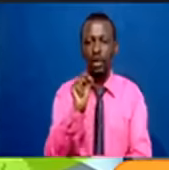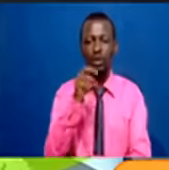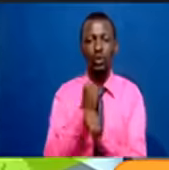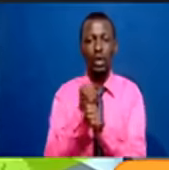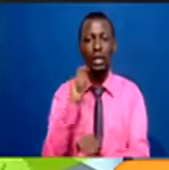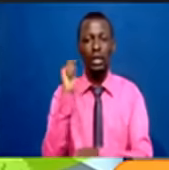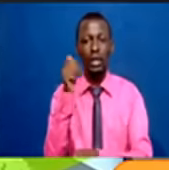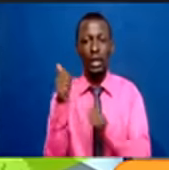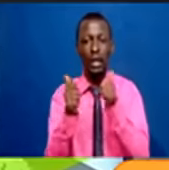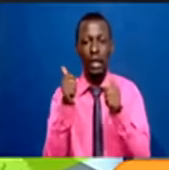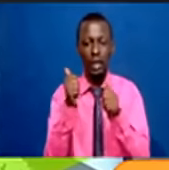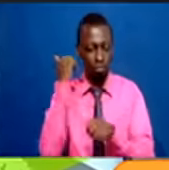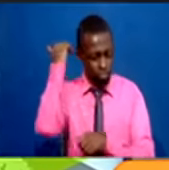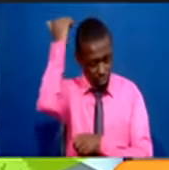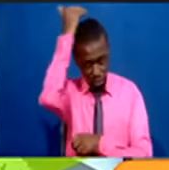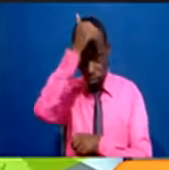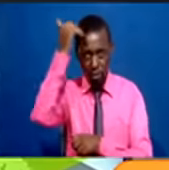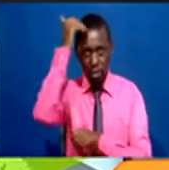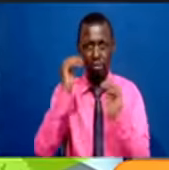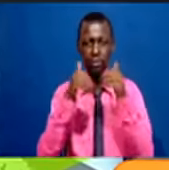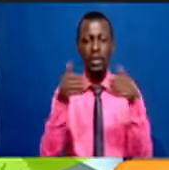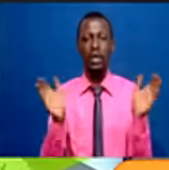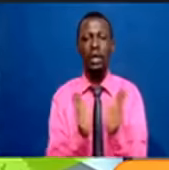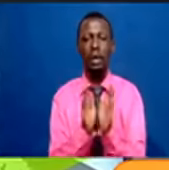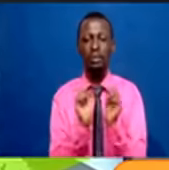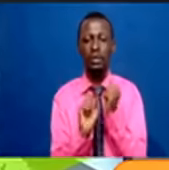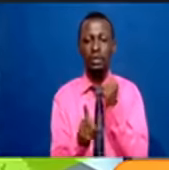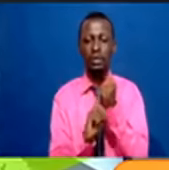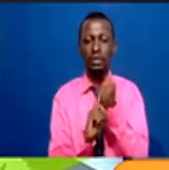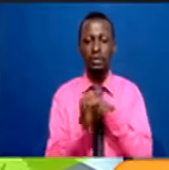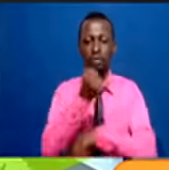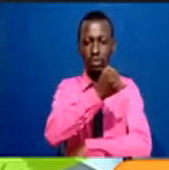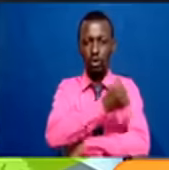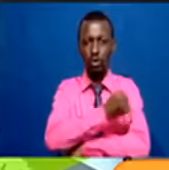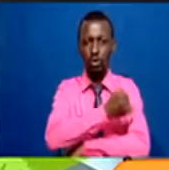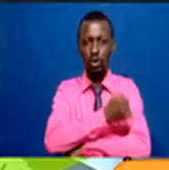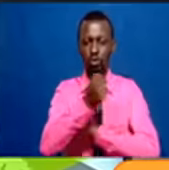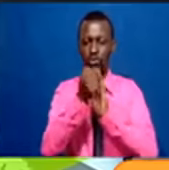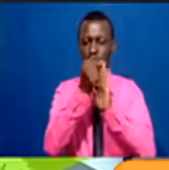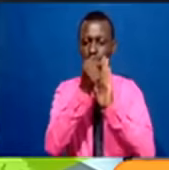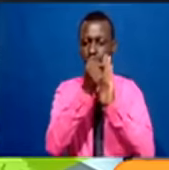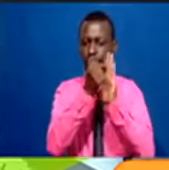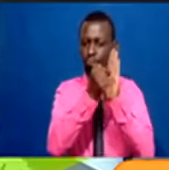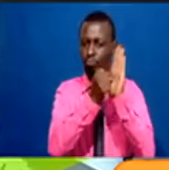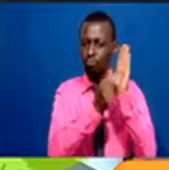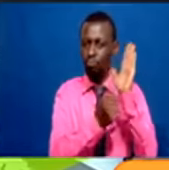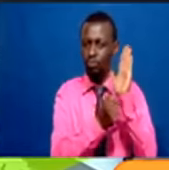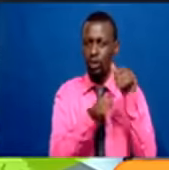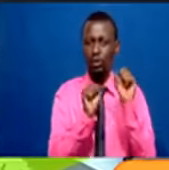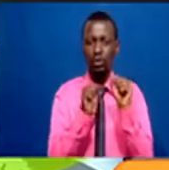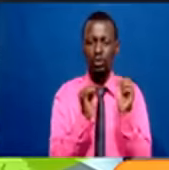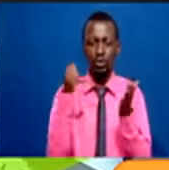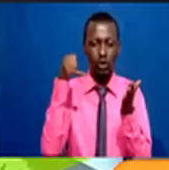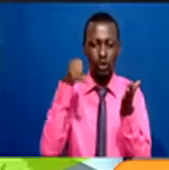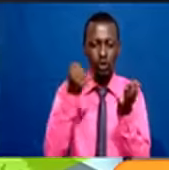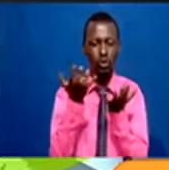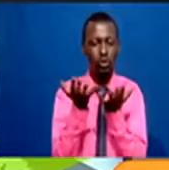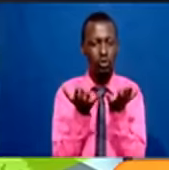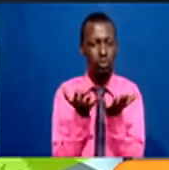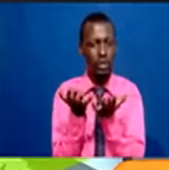others are Dubai-based companies. Now, the 16 institutions have been listed as part of an expansive business